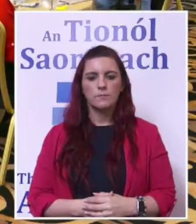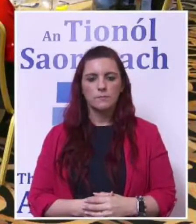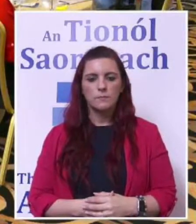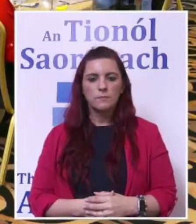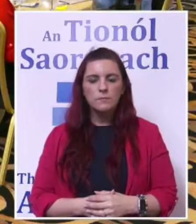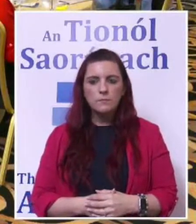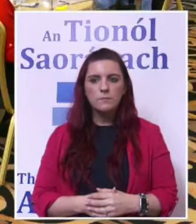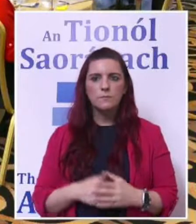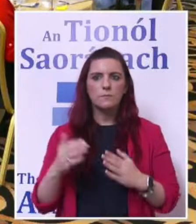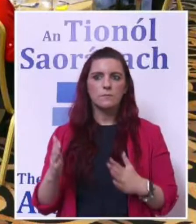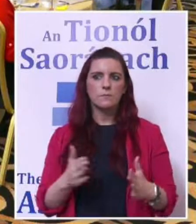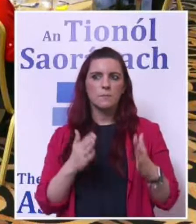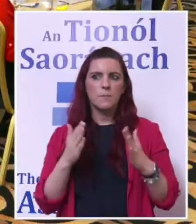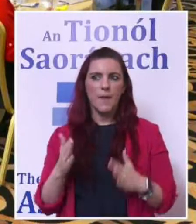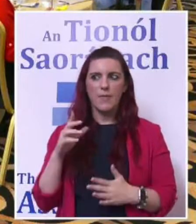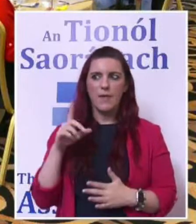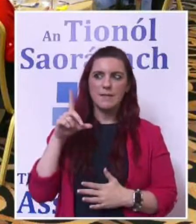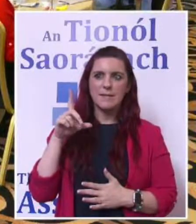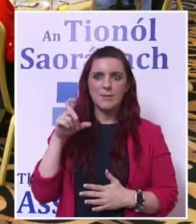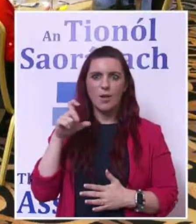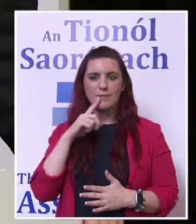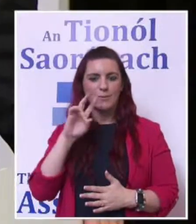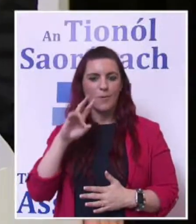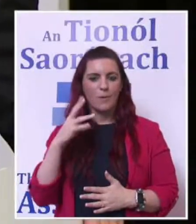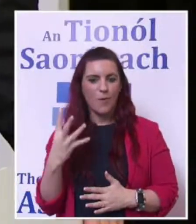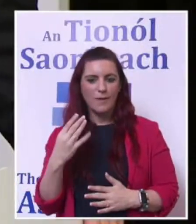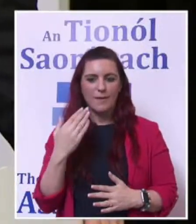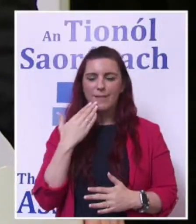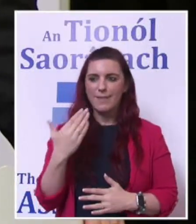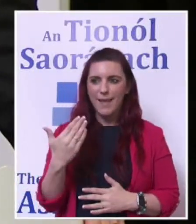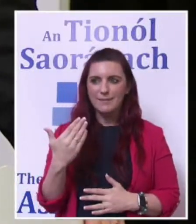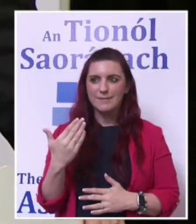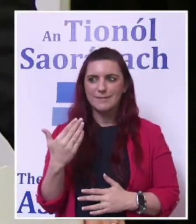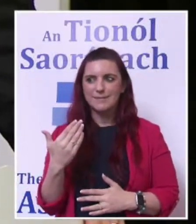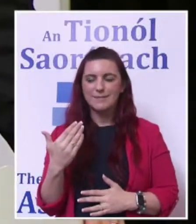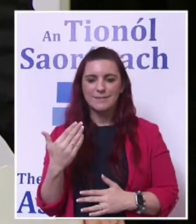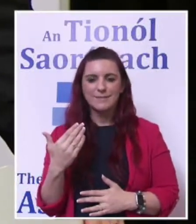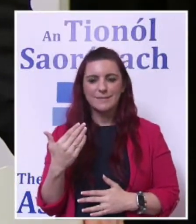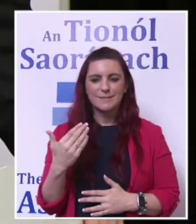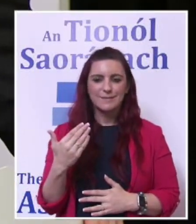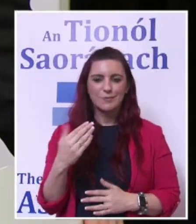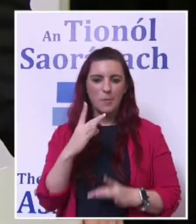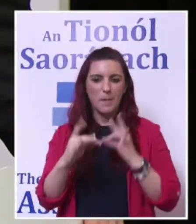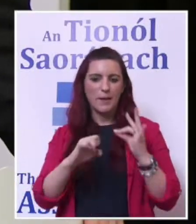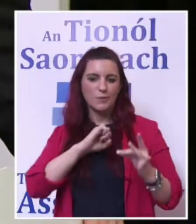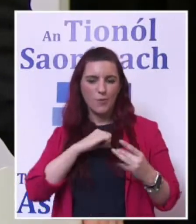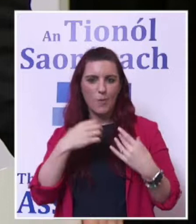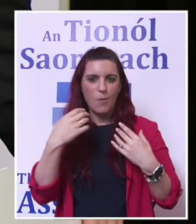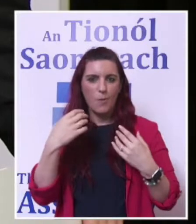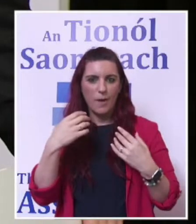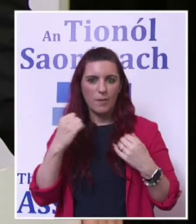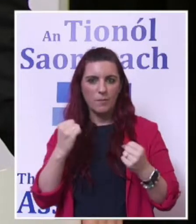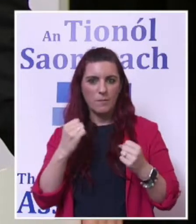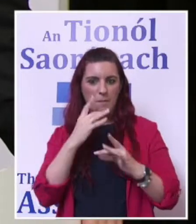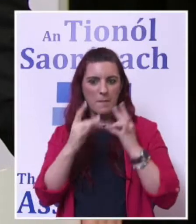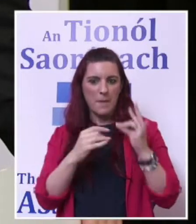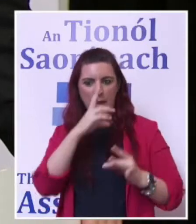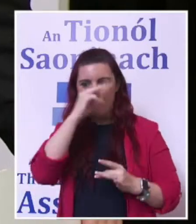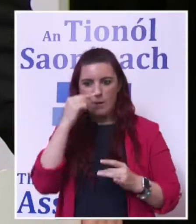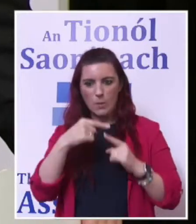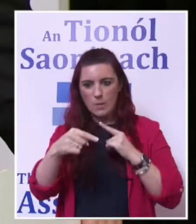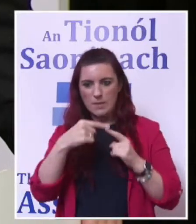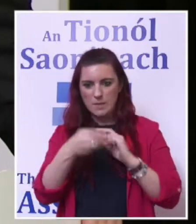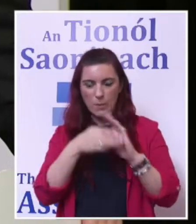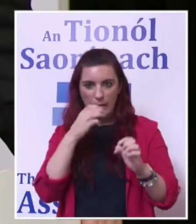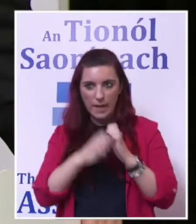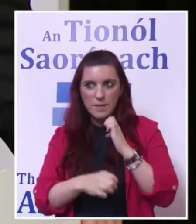Ronan and Lorna for that TikTok from Q4. Thanks for making sure that we hit the headlines this weekend. There was